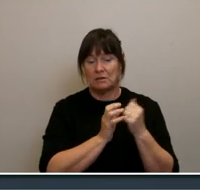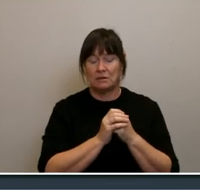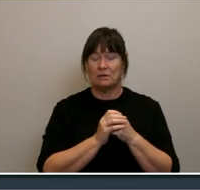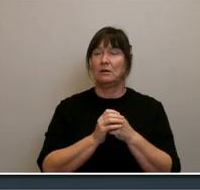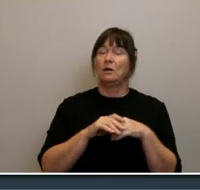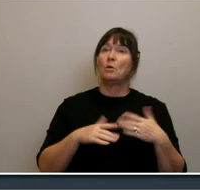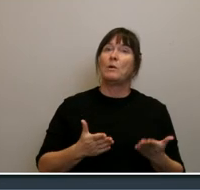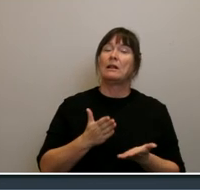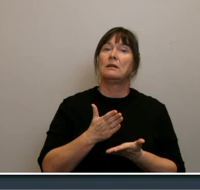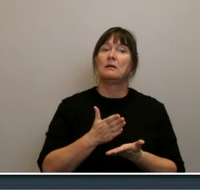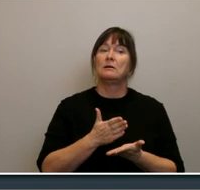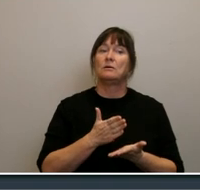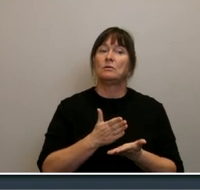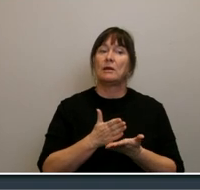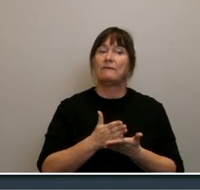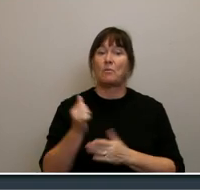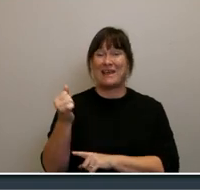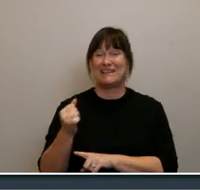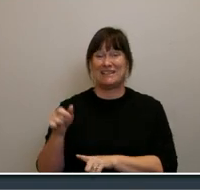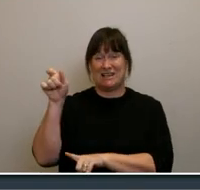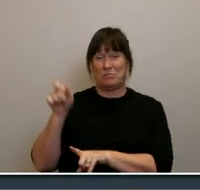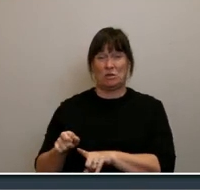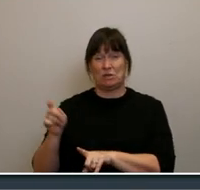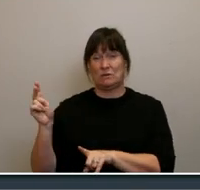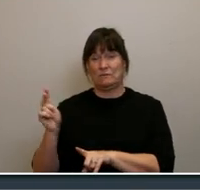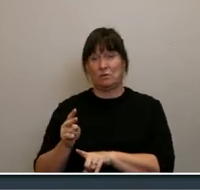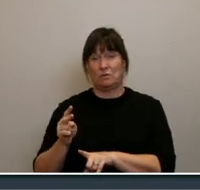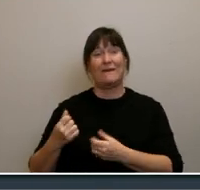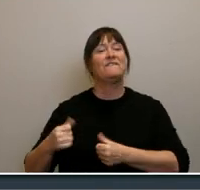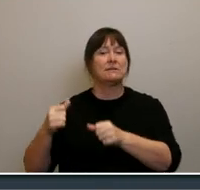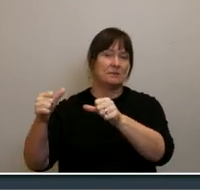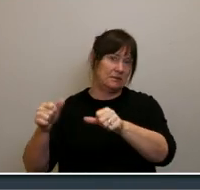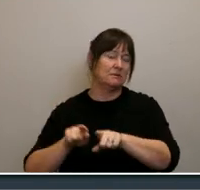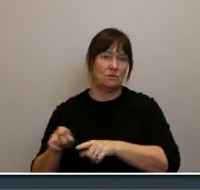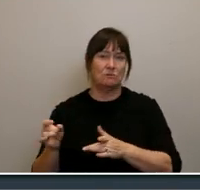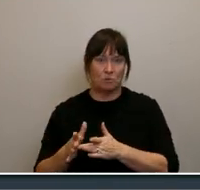Essentially, from an engineer's perspective, it's efficiency.